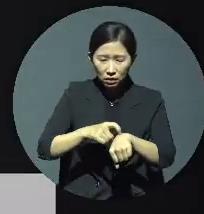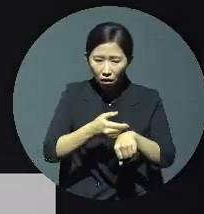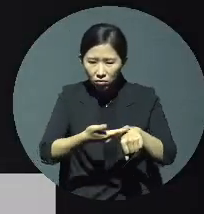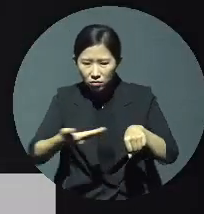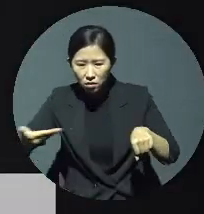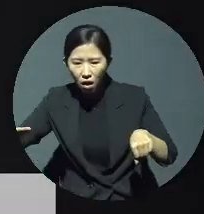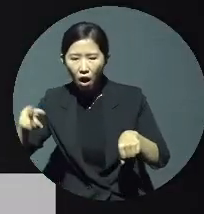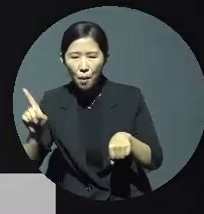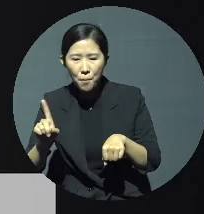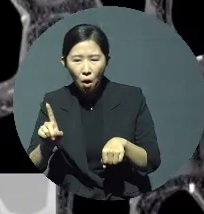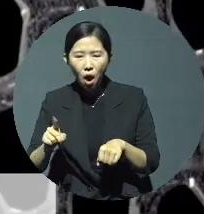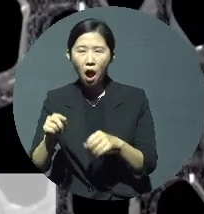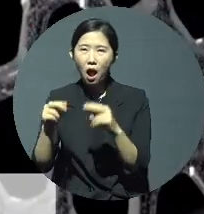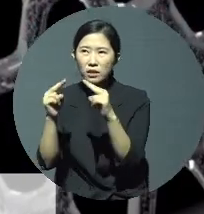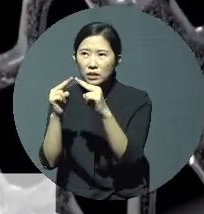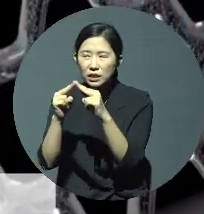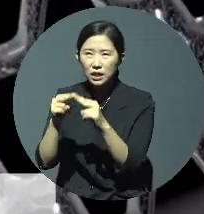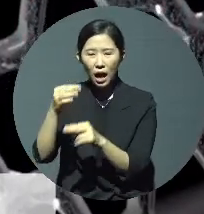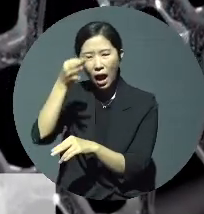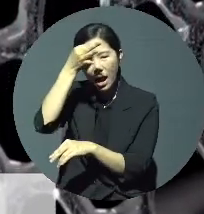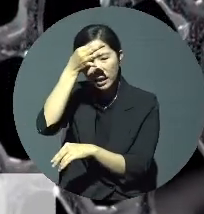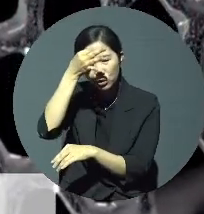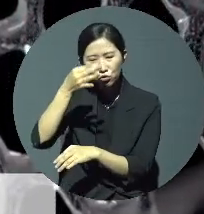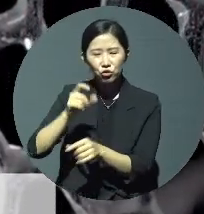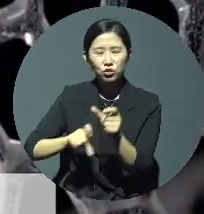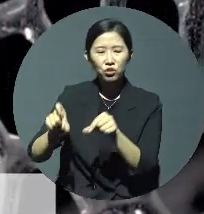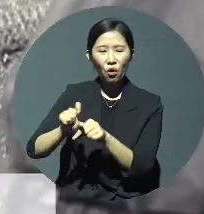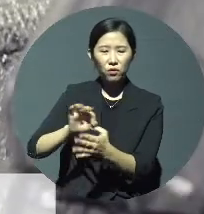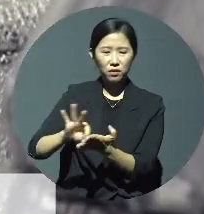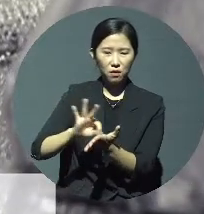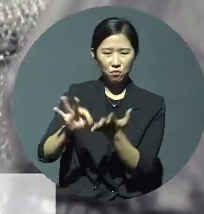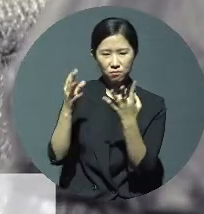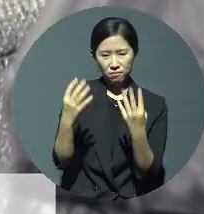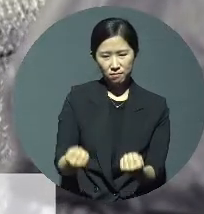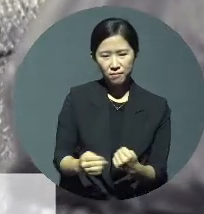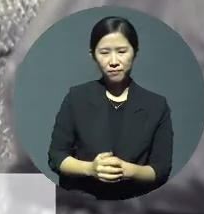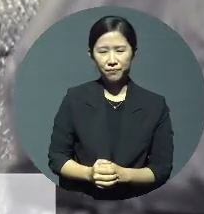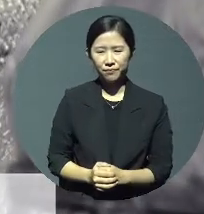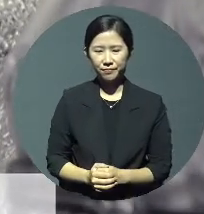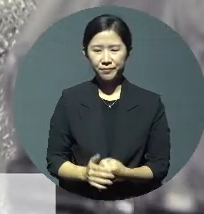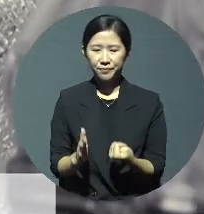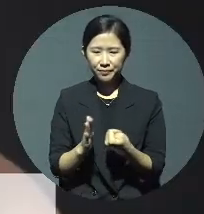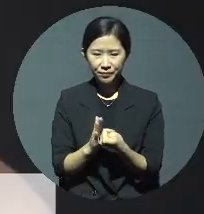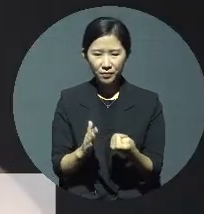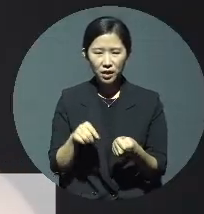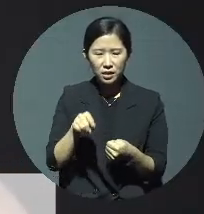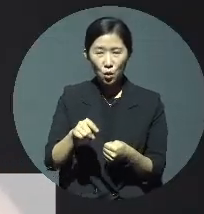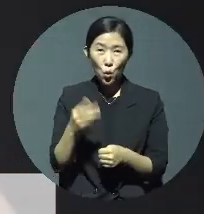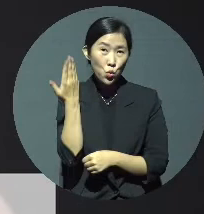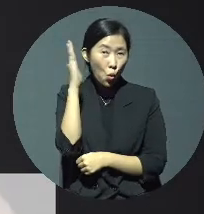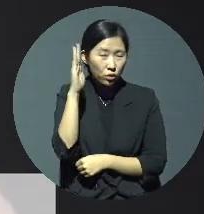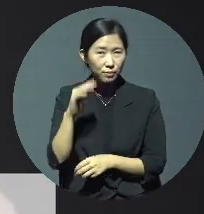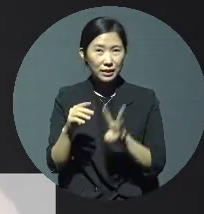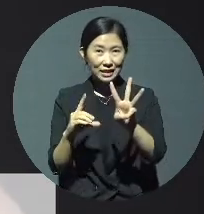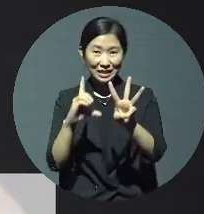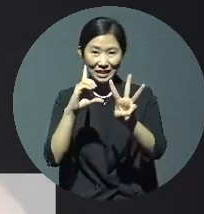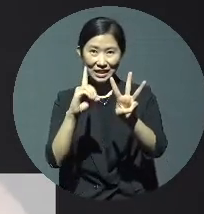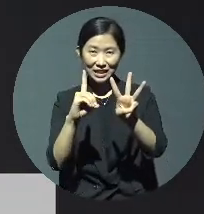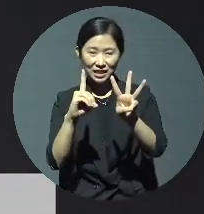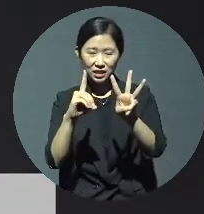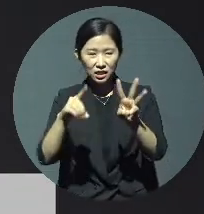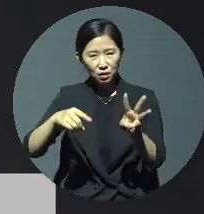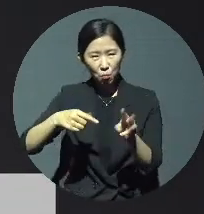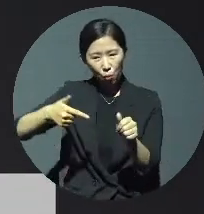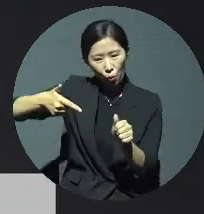rapid prototyping. So crudely speaking, you know, 3D printing and things where you can quickly build at a small scale